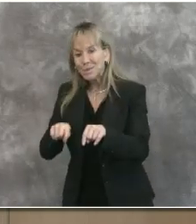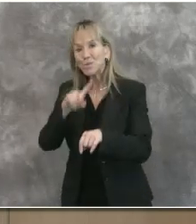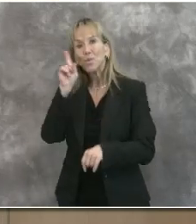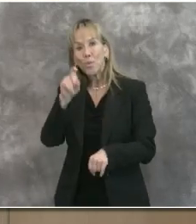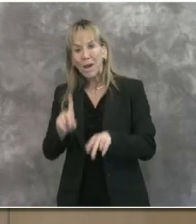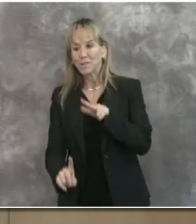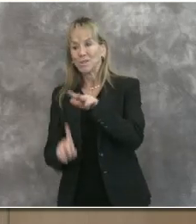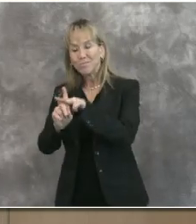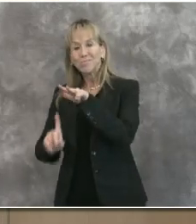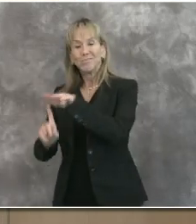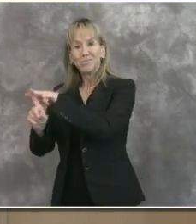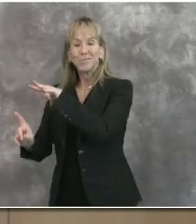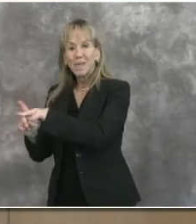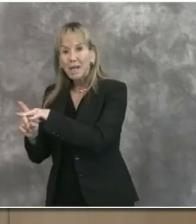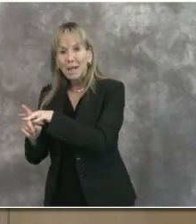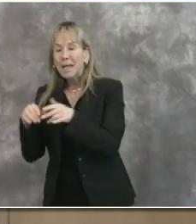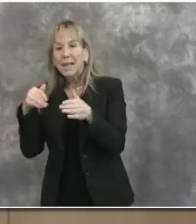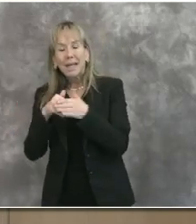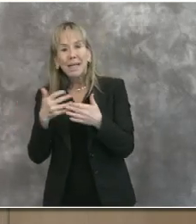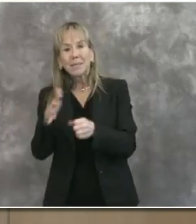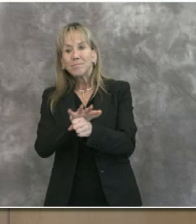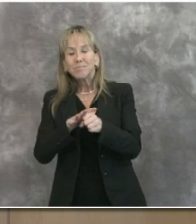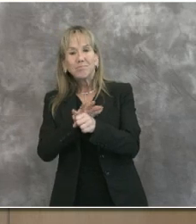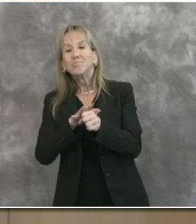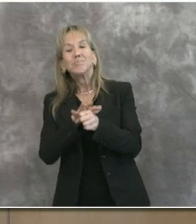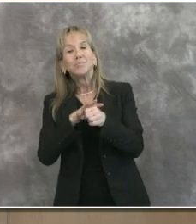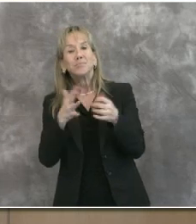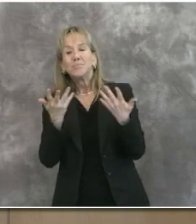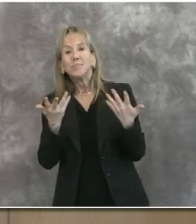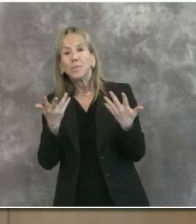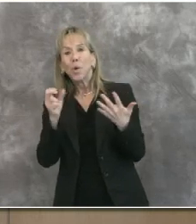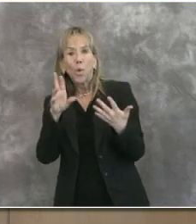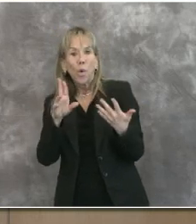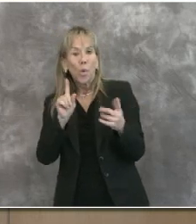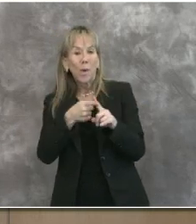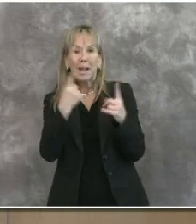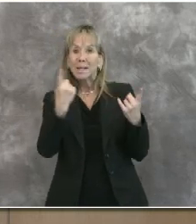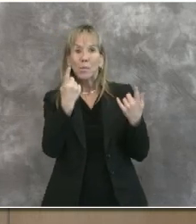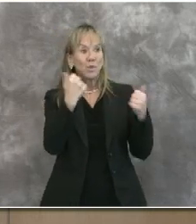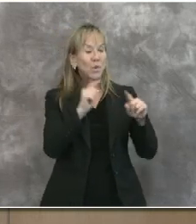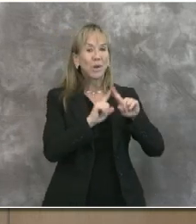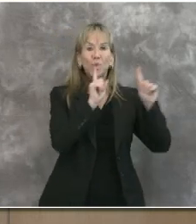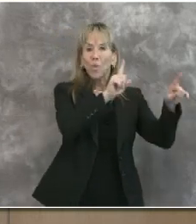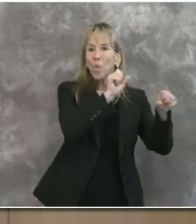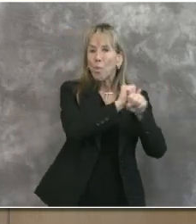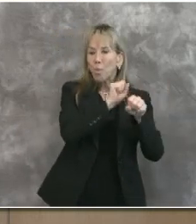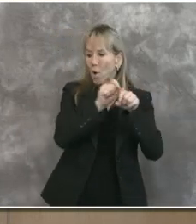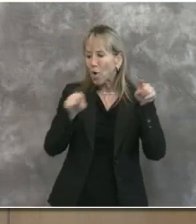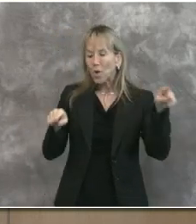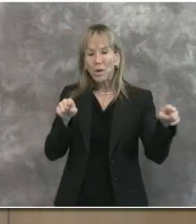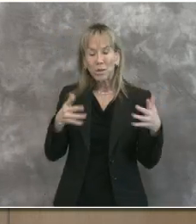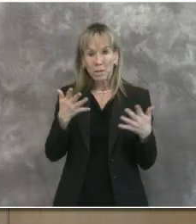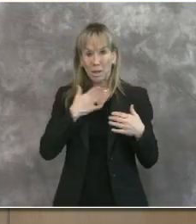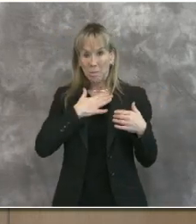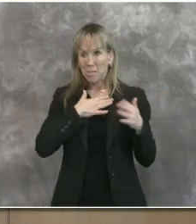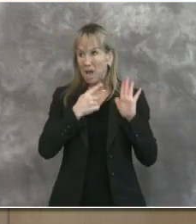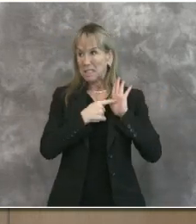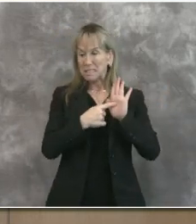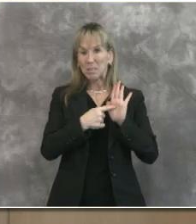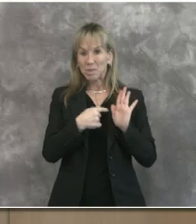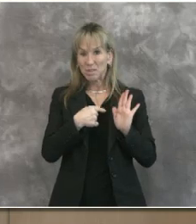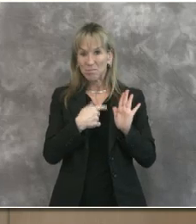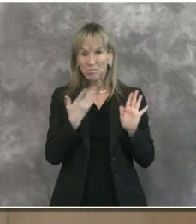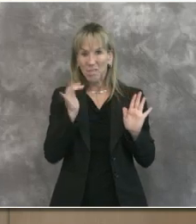in either clinical practice or when somebody is trying to be in a work environment. Does the symptom I have,